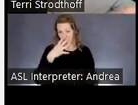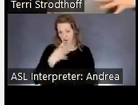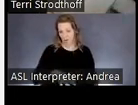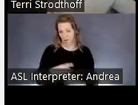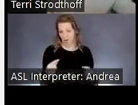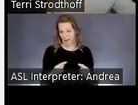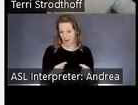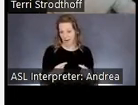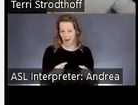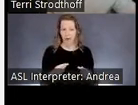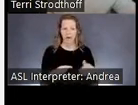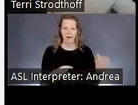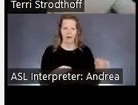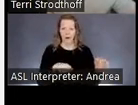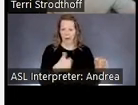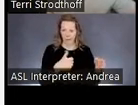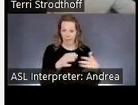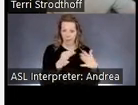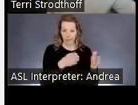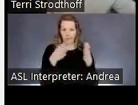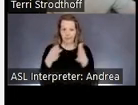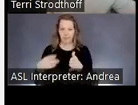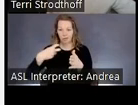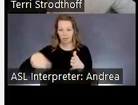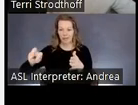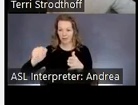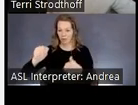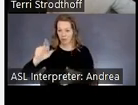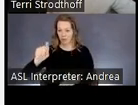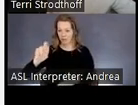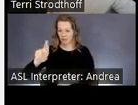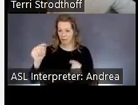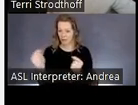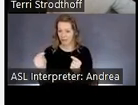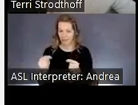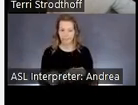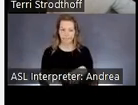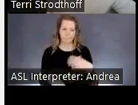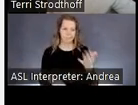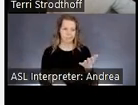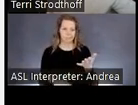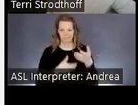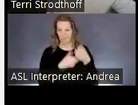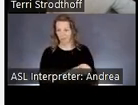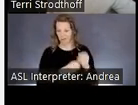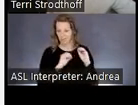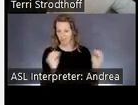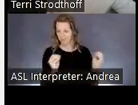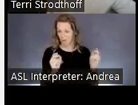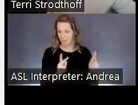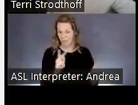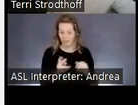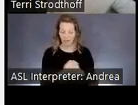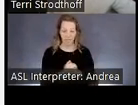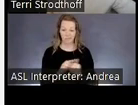Others of us transfer that pain. And that might be by trusting no one, showing no emotion, controlling